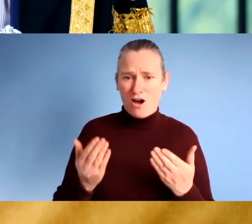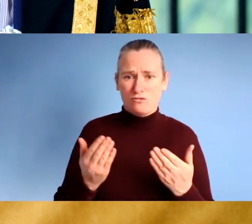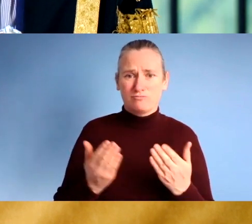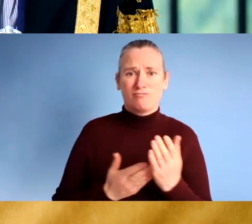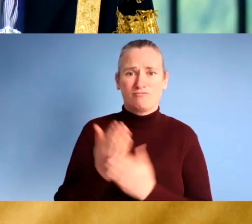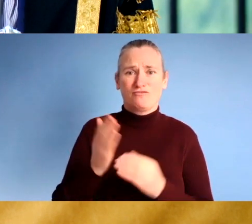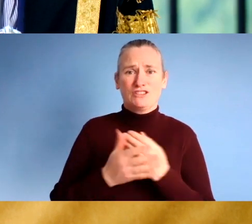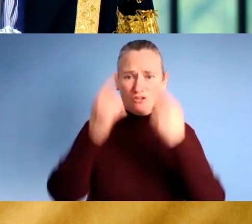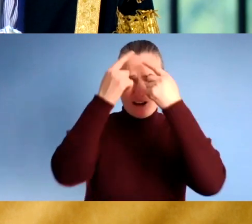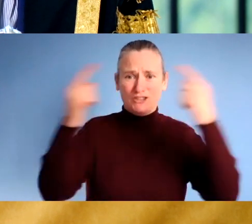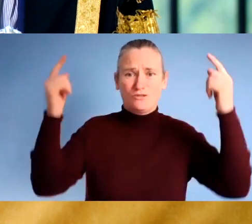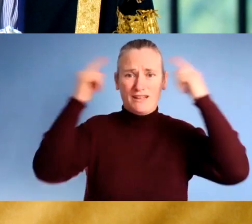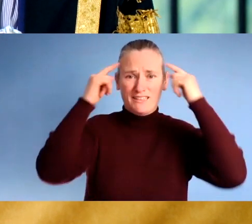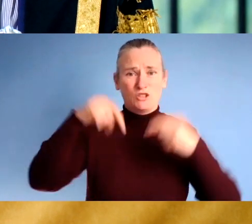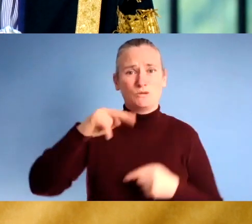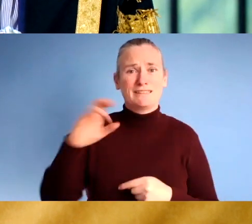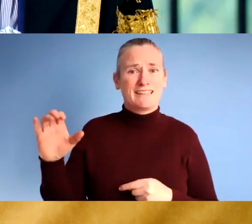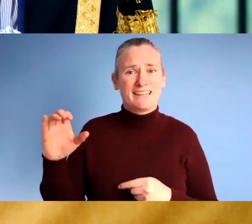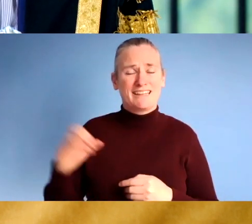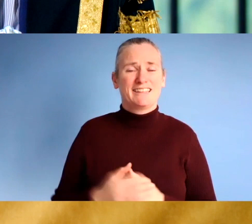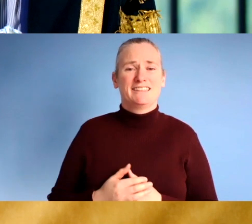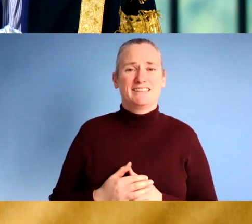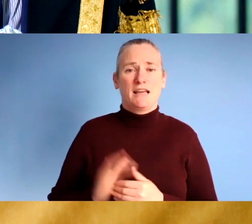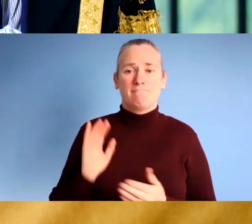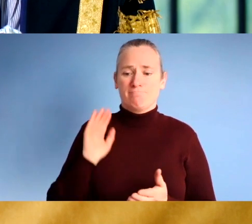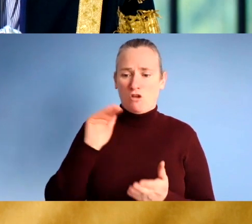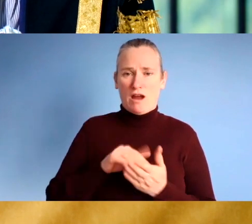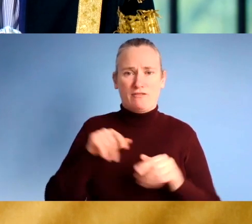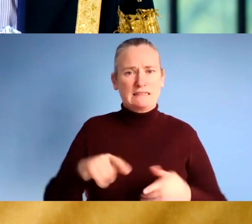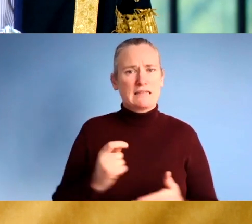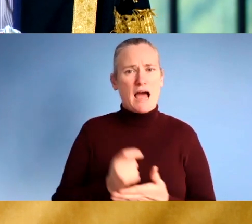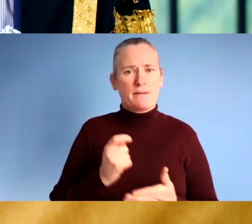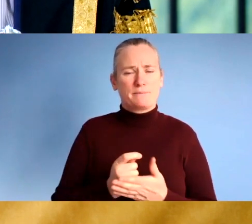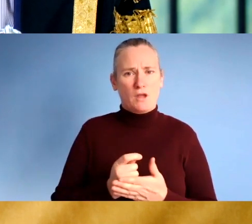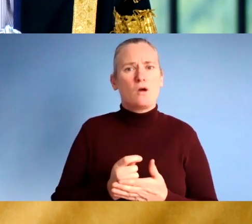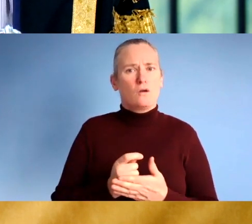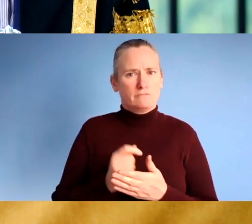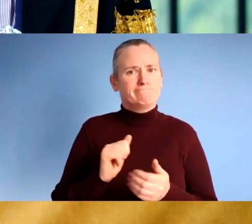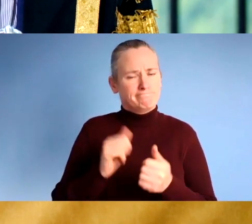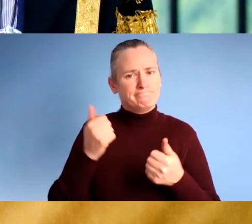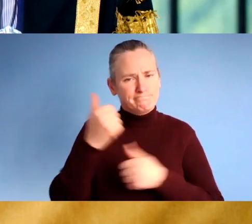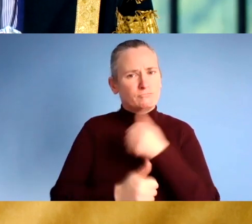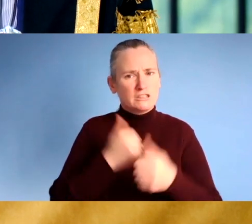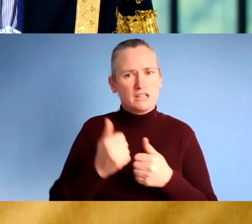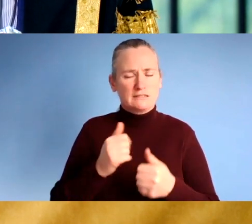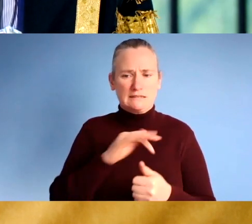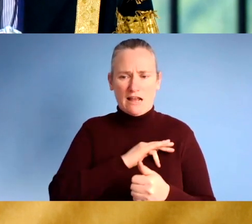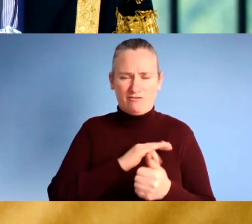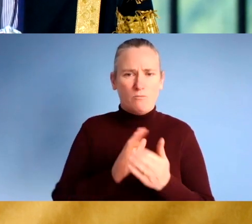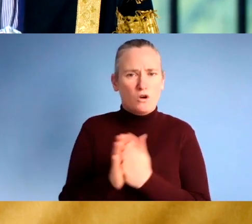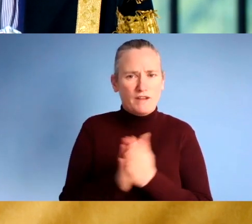graduate of University College Cork. Getting to this moment as a result of an extraordinary capacity of self-motivation and